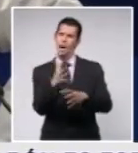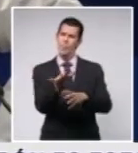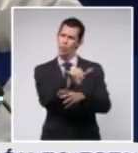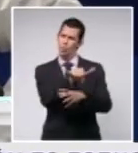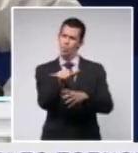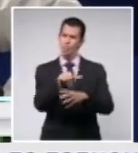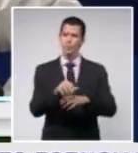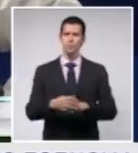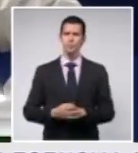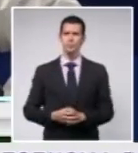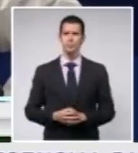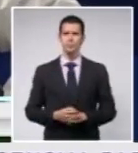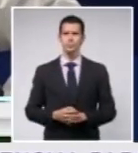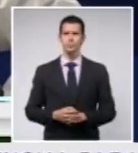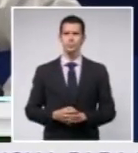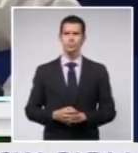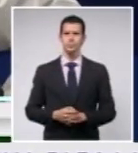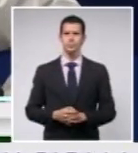15 days.